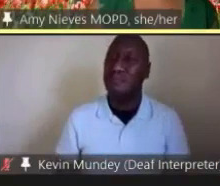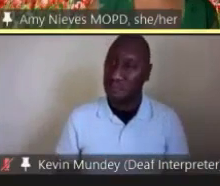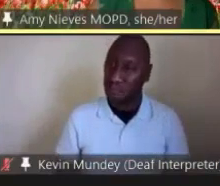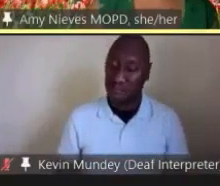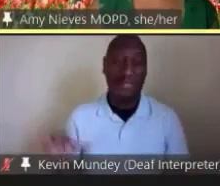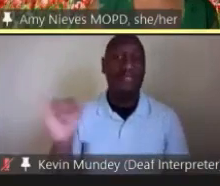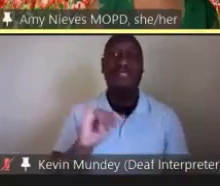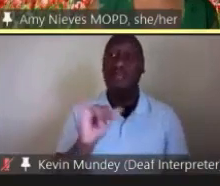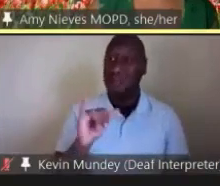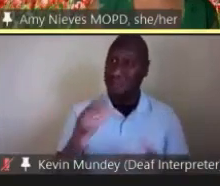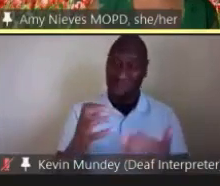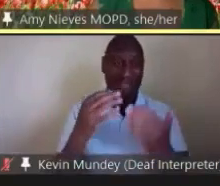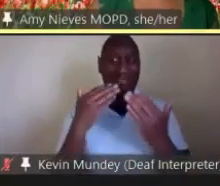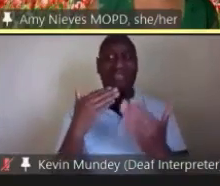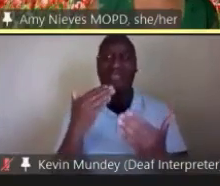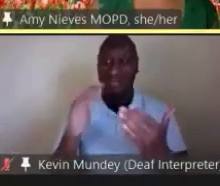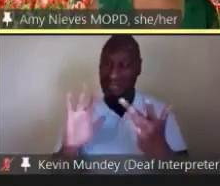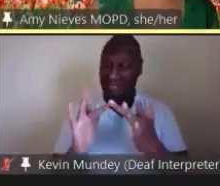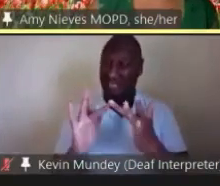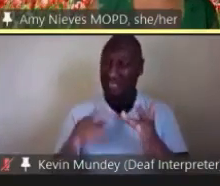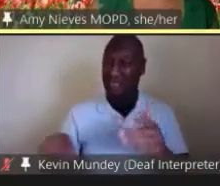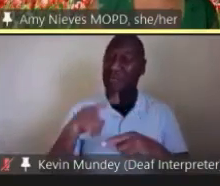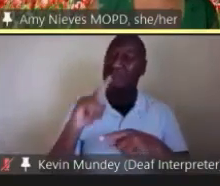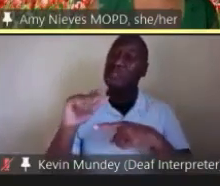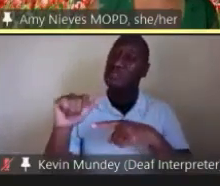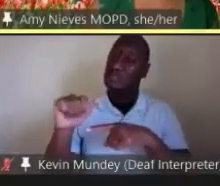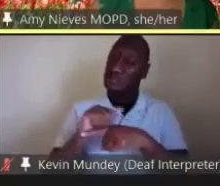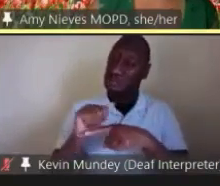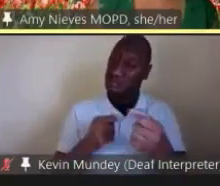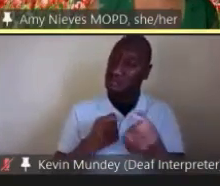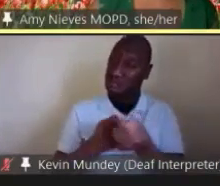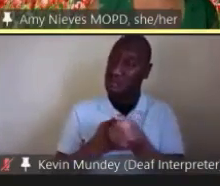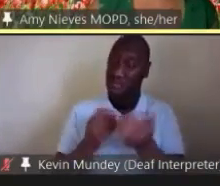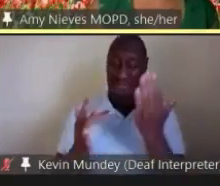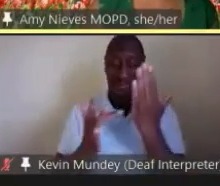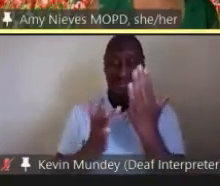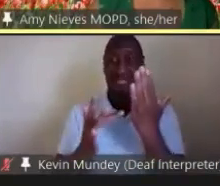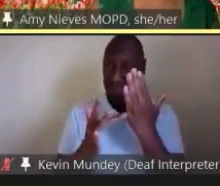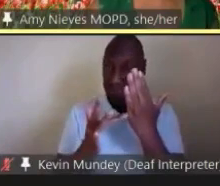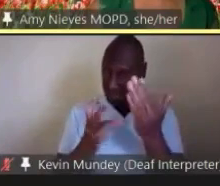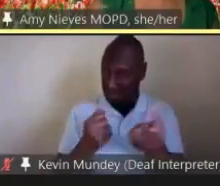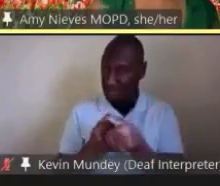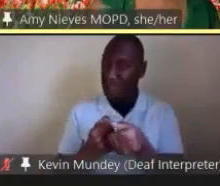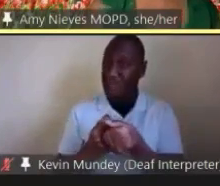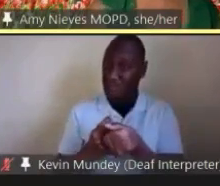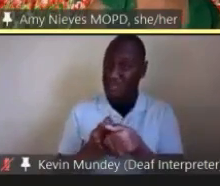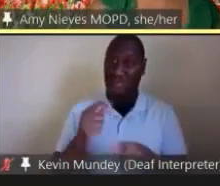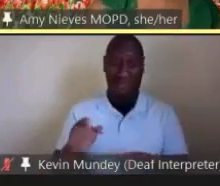thank Networks for Training for providing technical assistance in the production of this video.